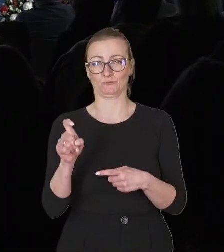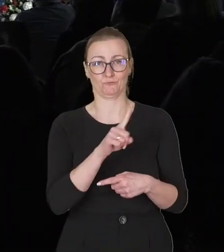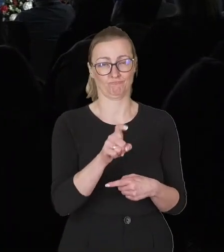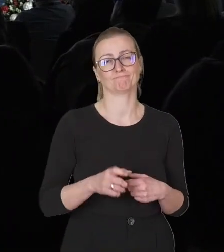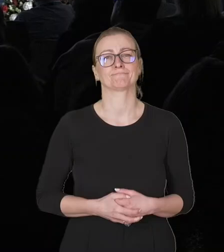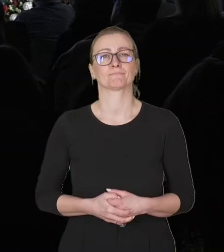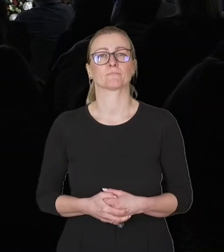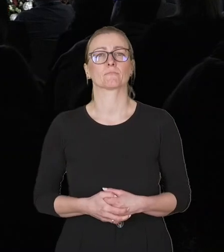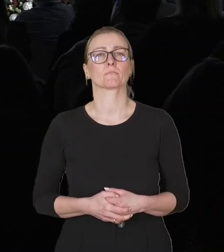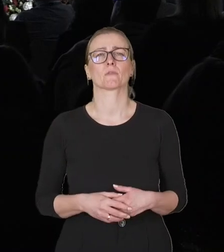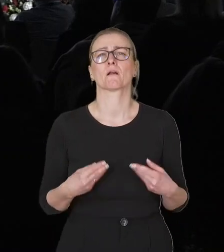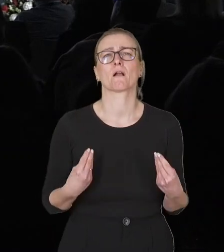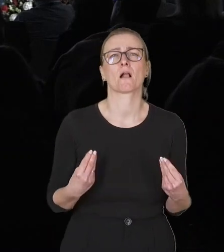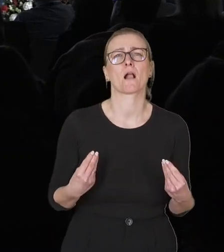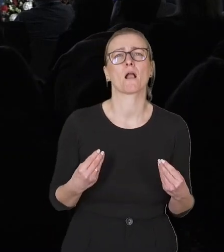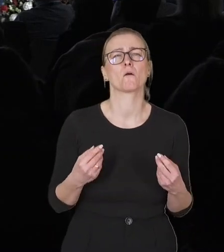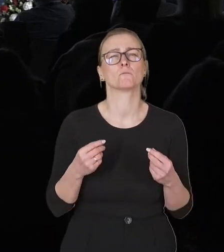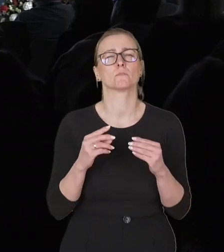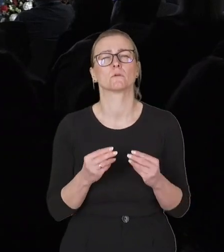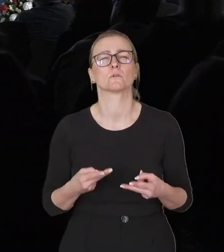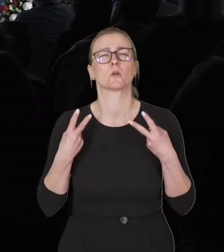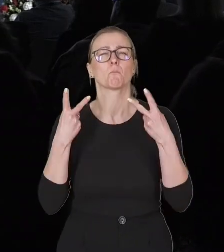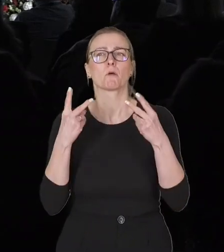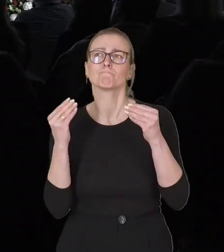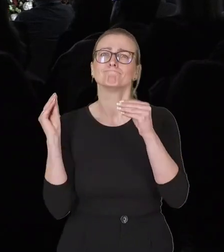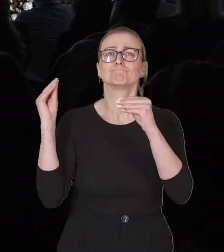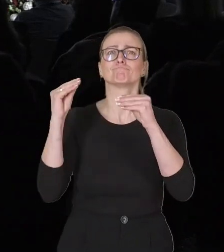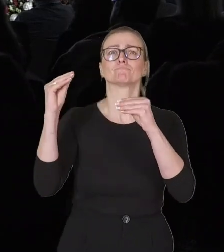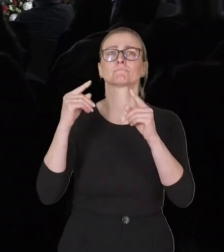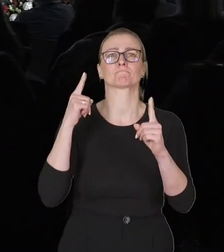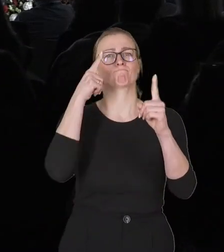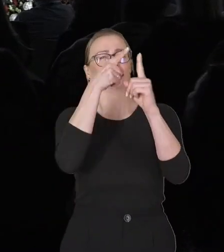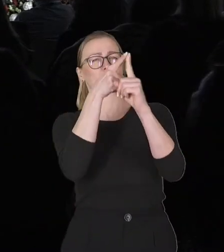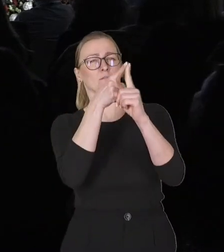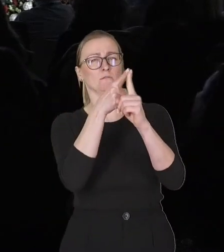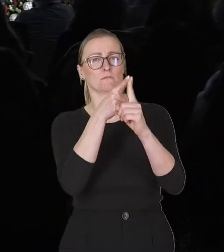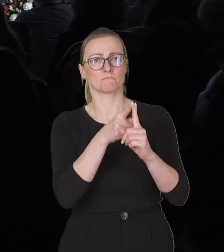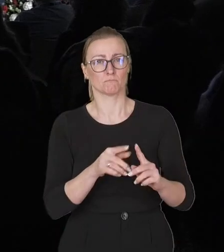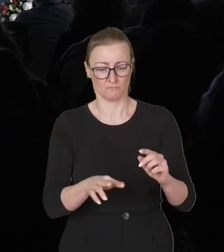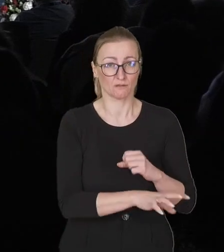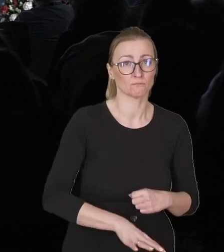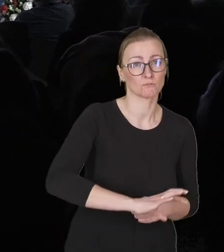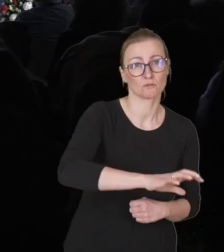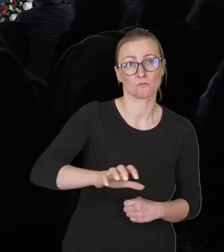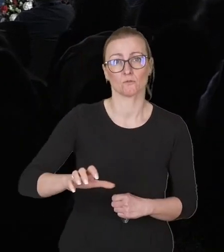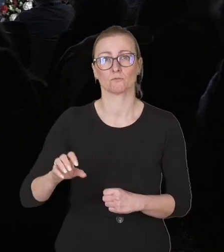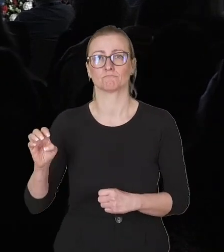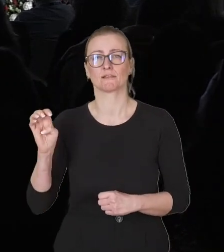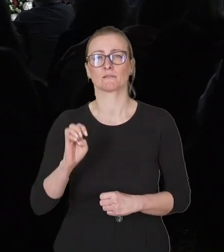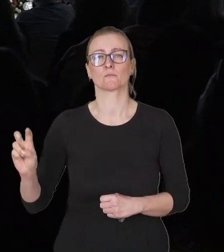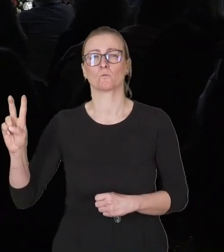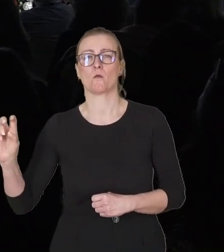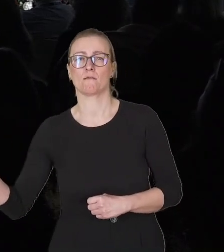of goals for regions, for nations, for union. I already defined this question in between lines